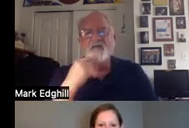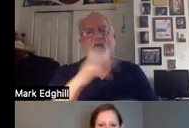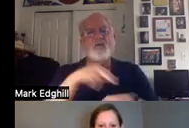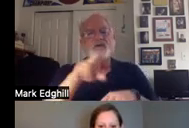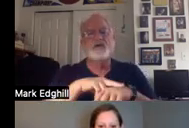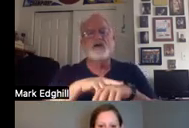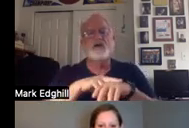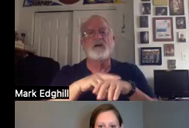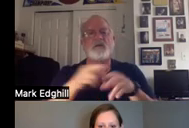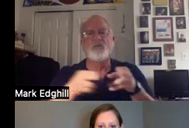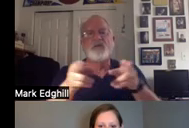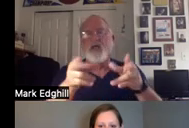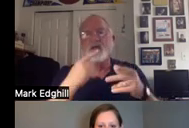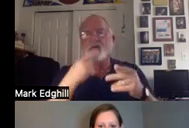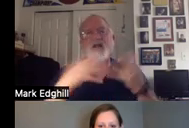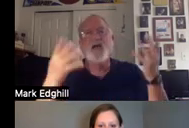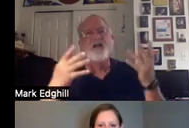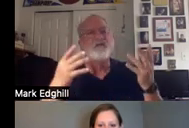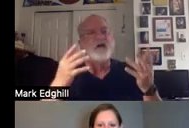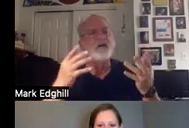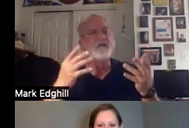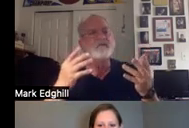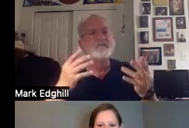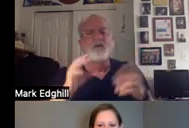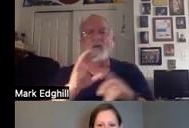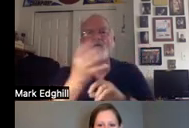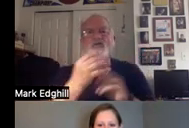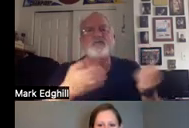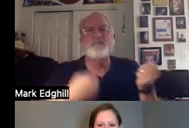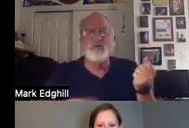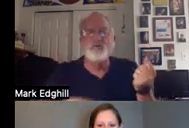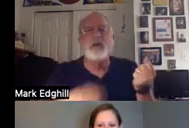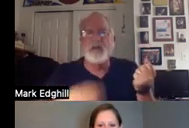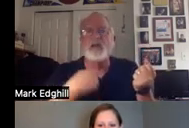And of course, the river has a lot.